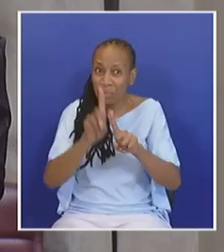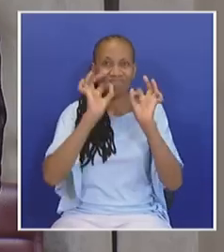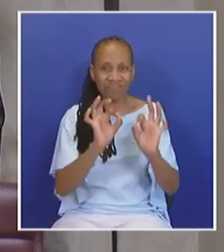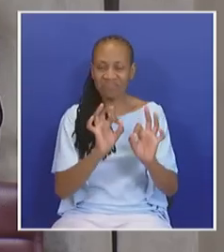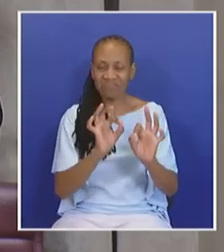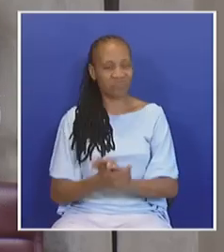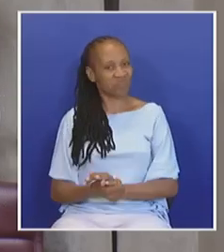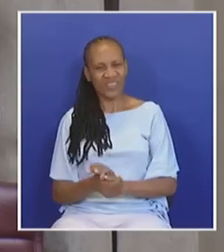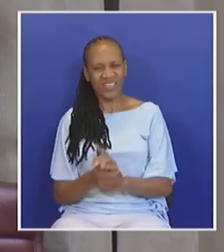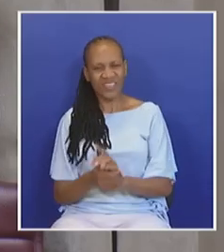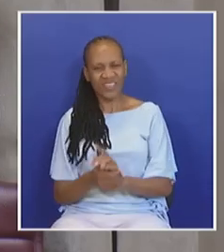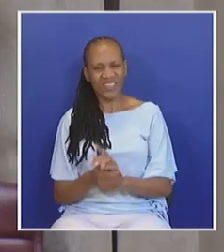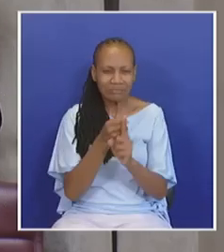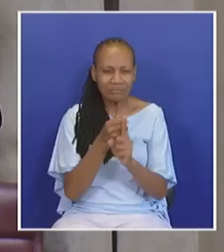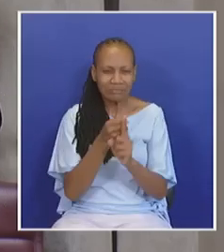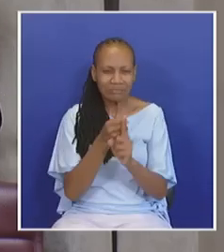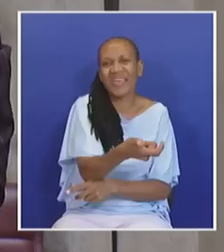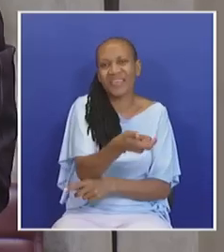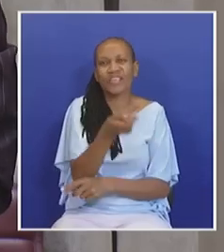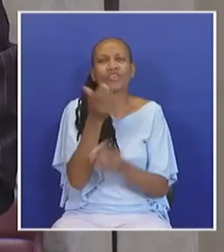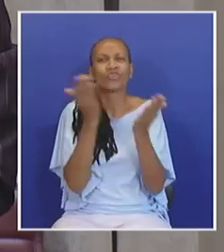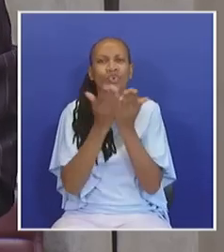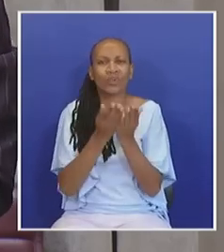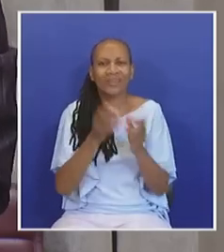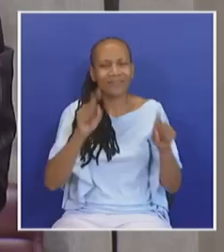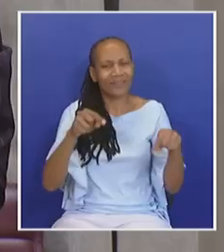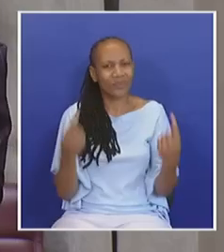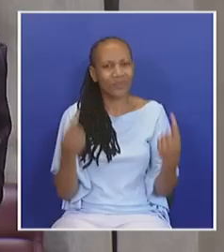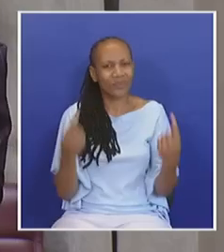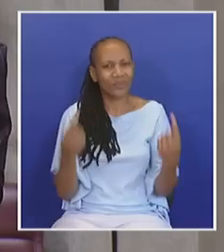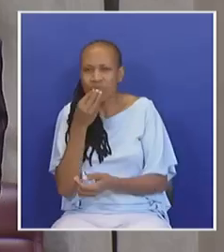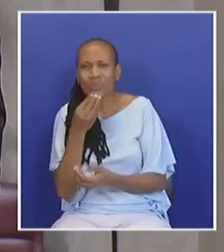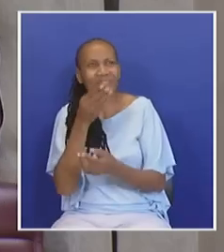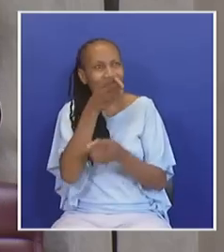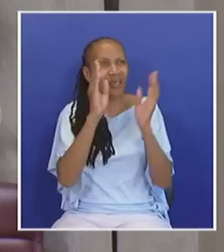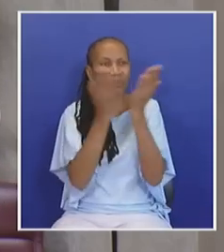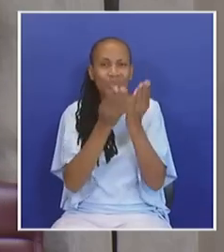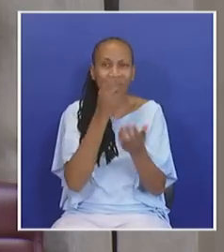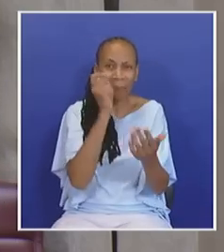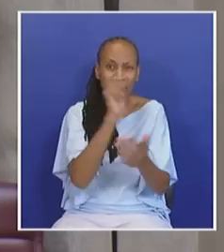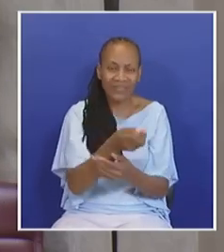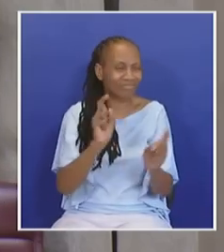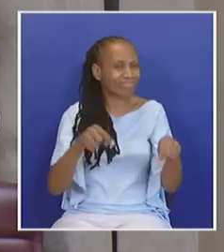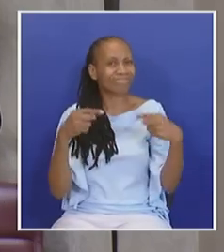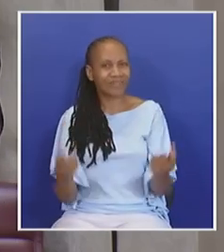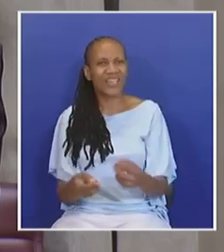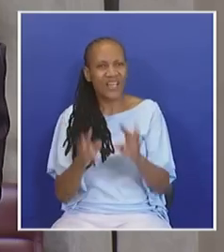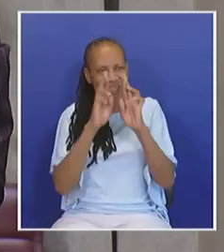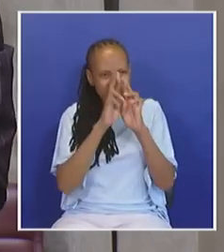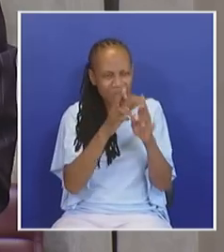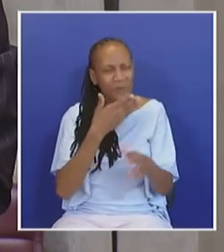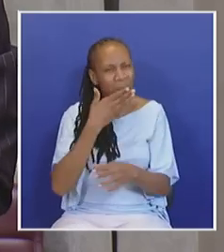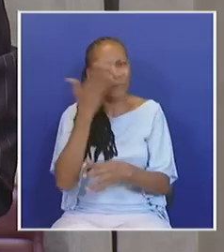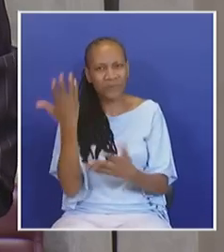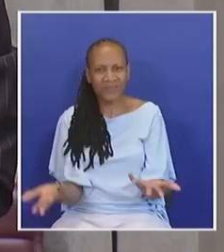that they struggle to pay fees, access accommodation, and feed themselves at universities, that they feel disrespected and excluded